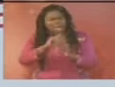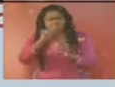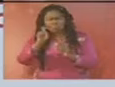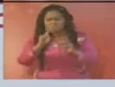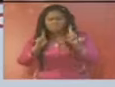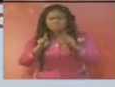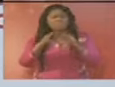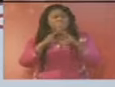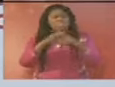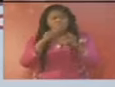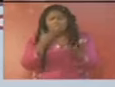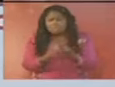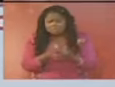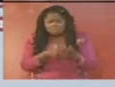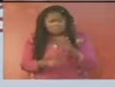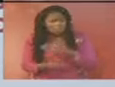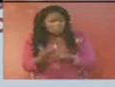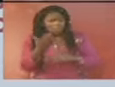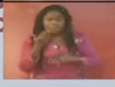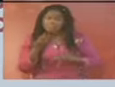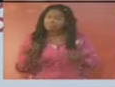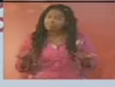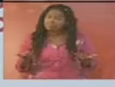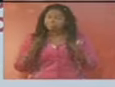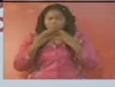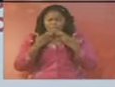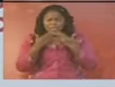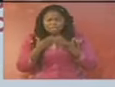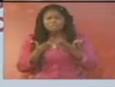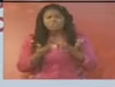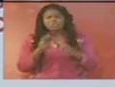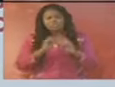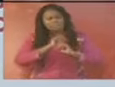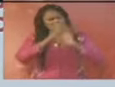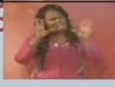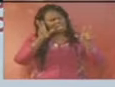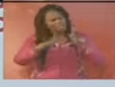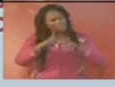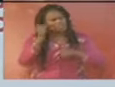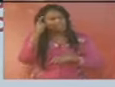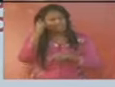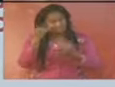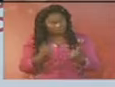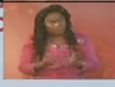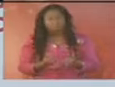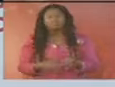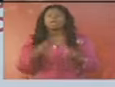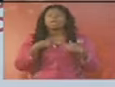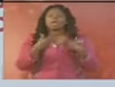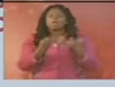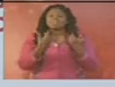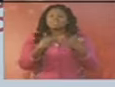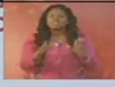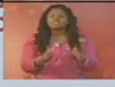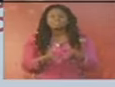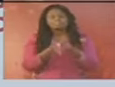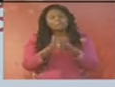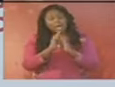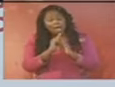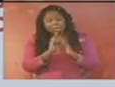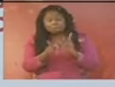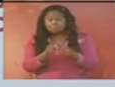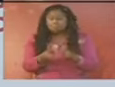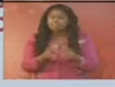issues. I want to end this morning by appealing once again to persons in all the risk groups to get the